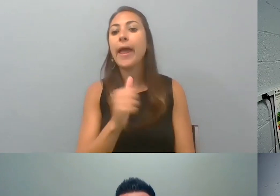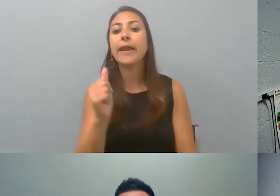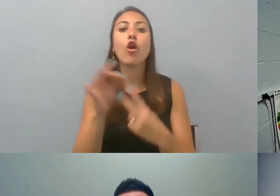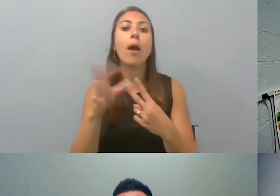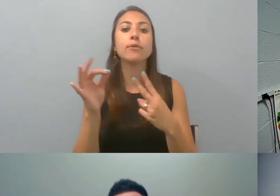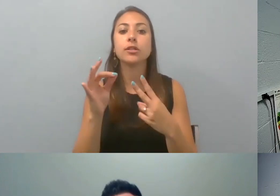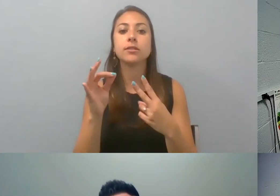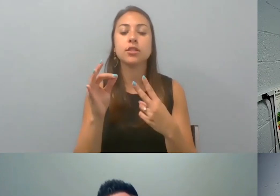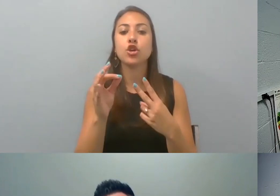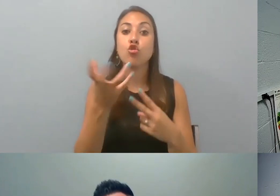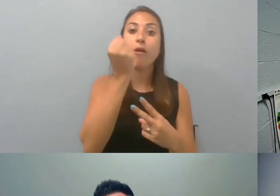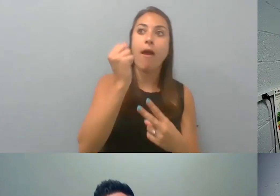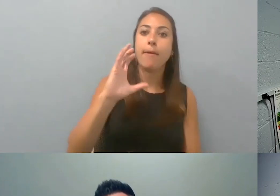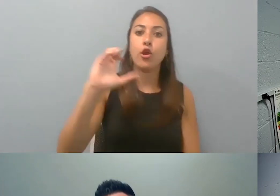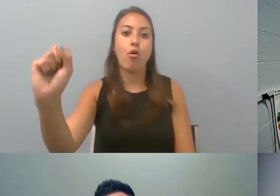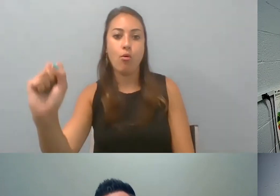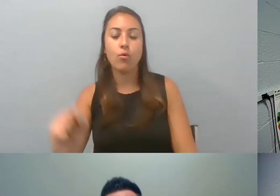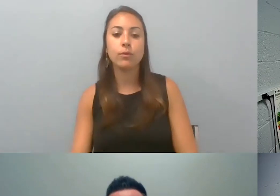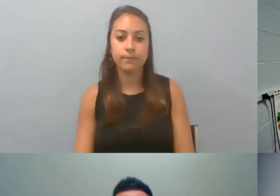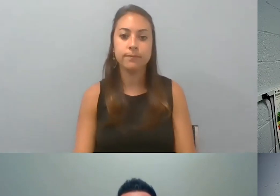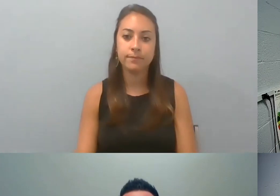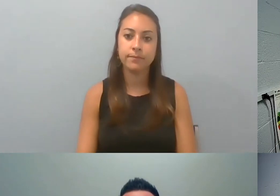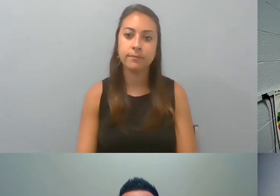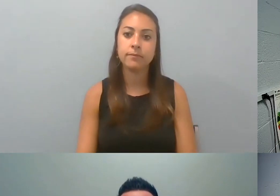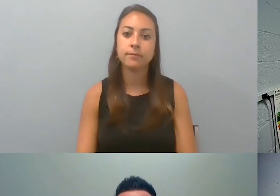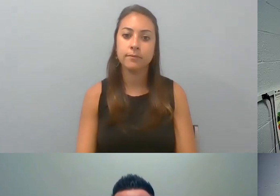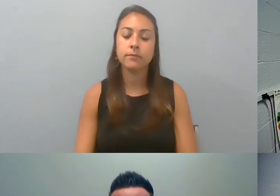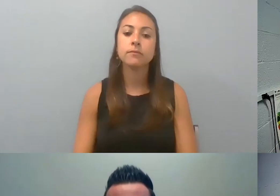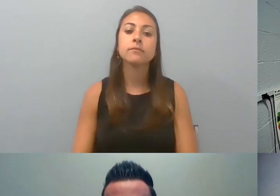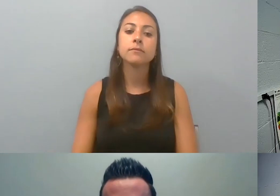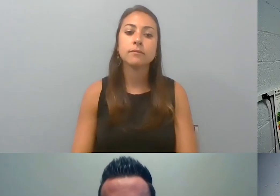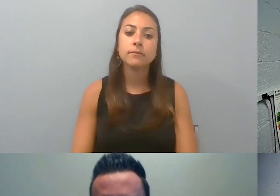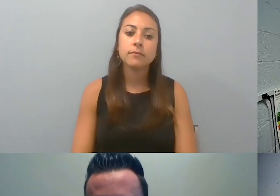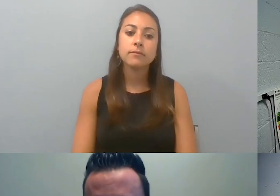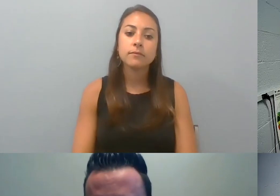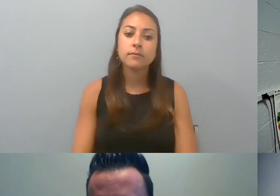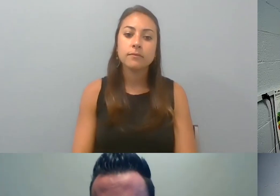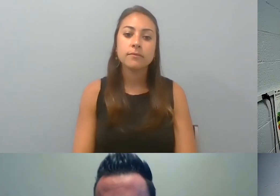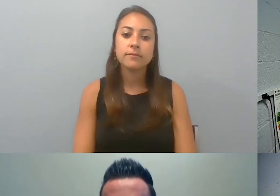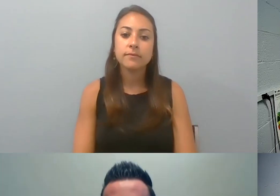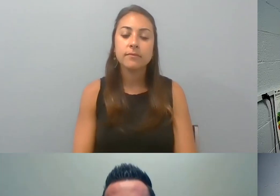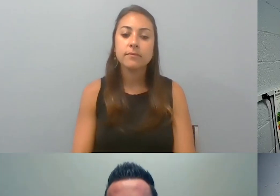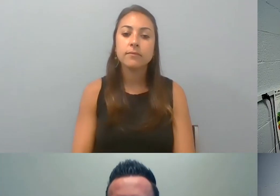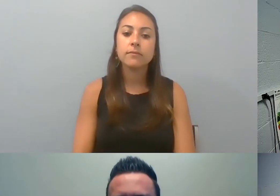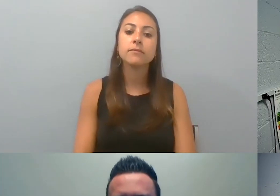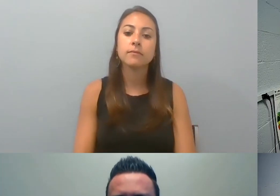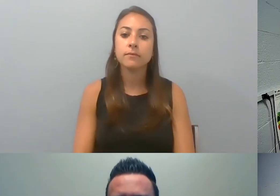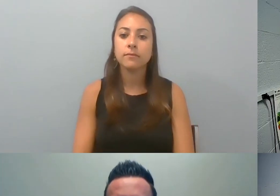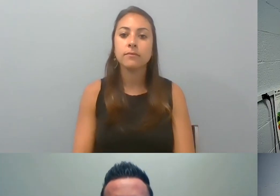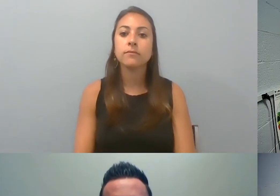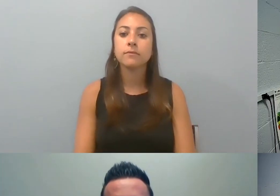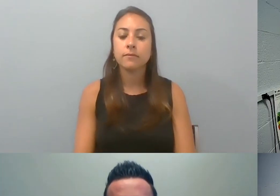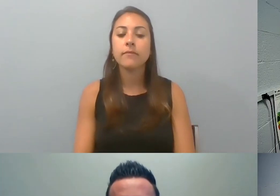go options that students might be able to have for meals. Sure. So as mentioned, Josiahs is our